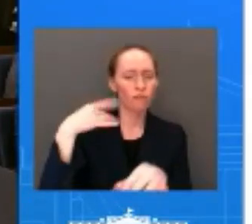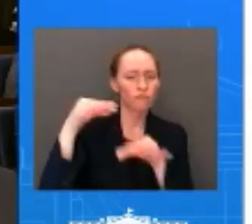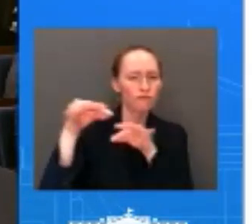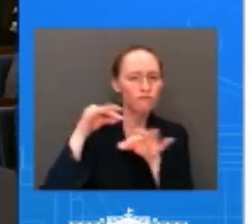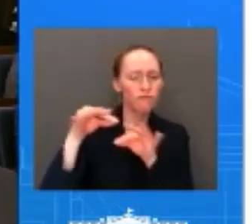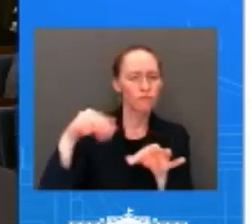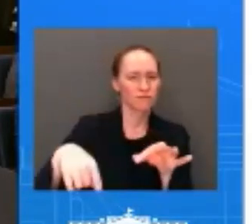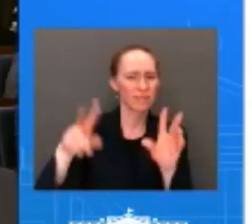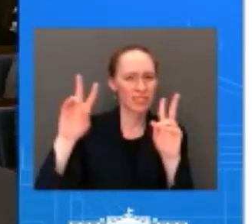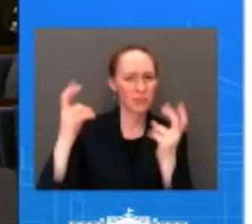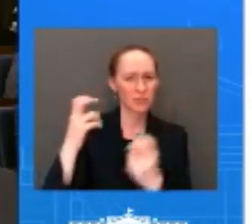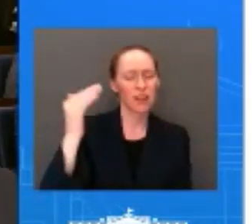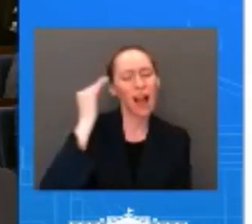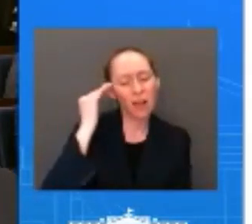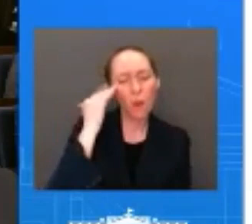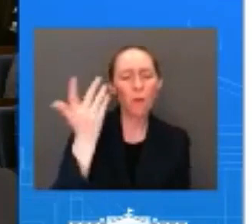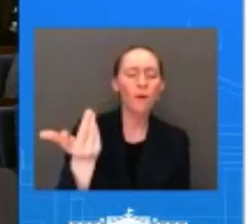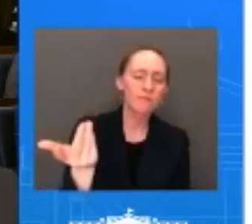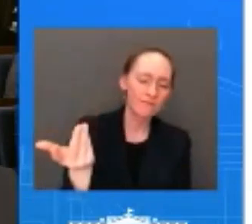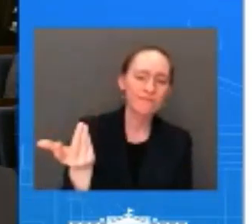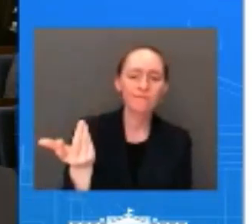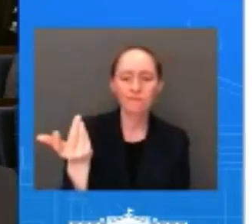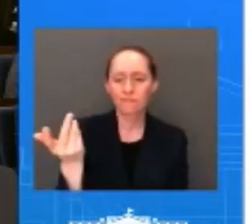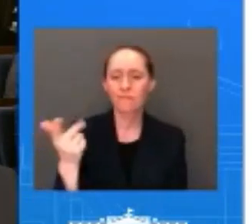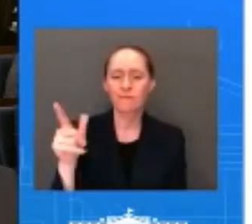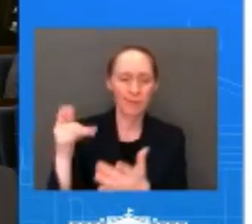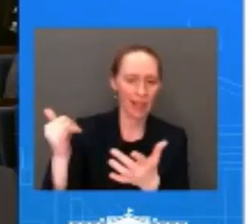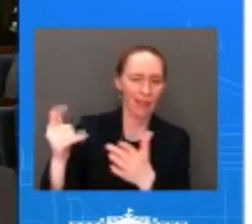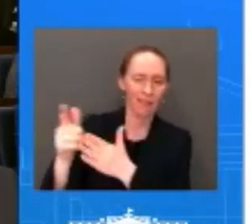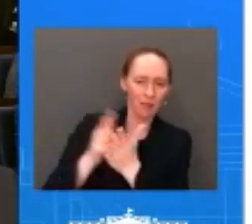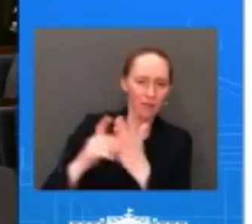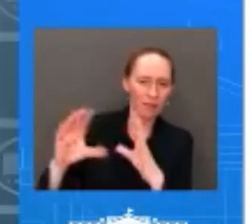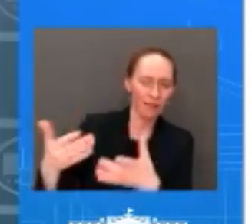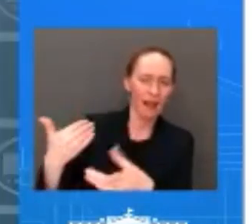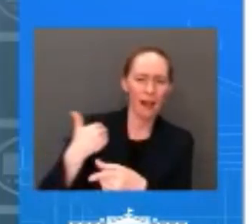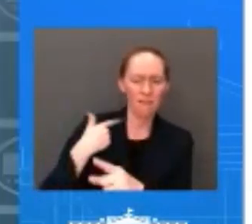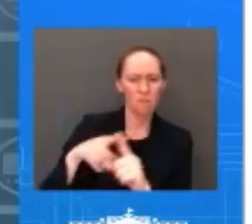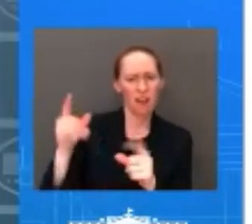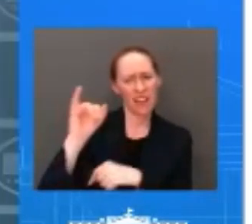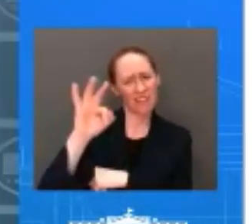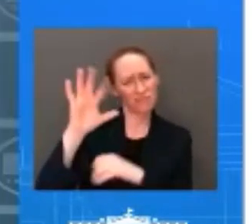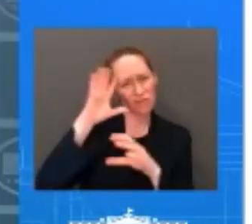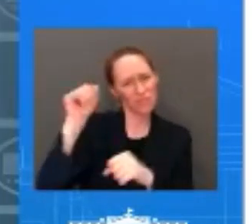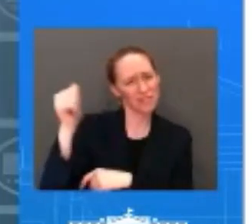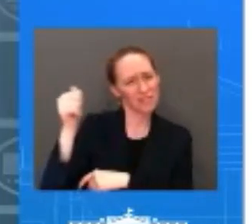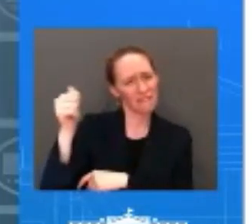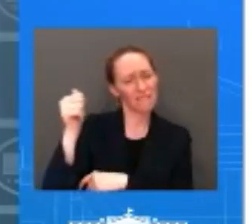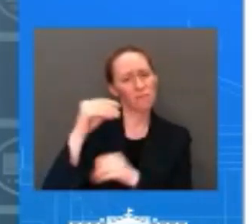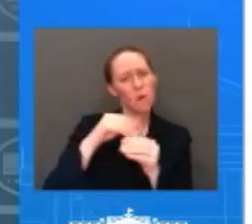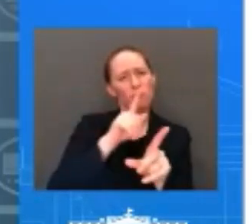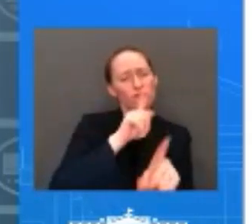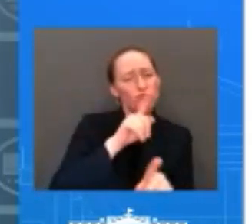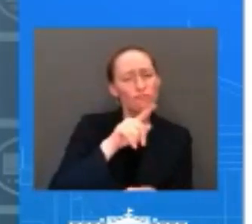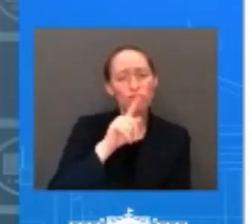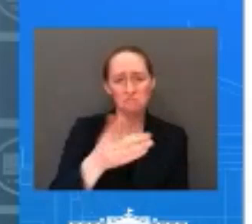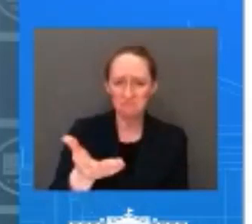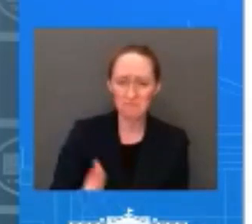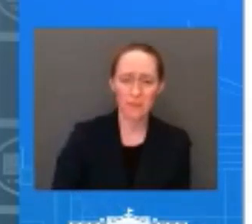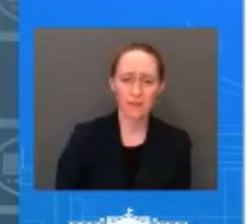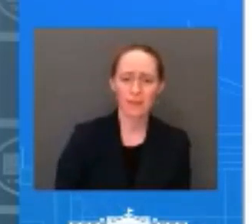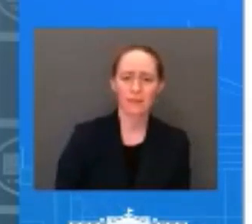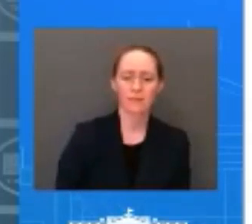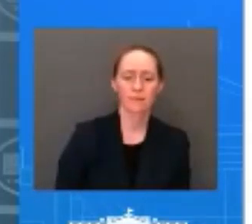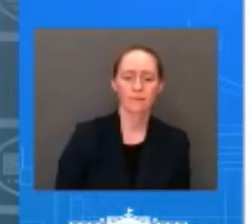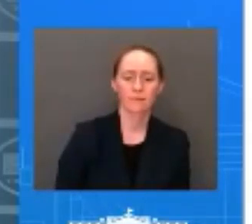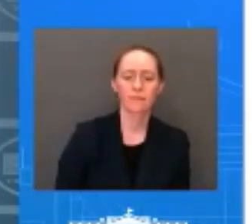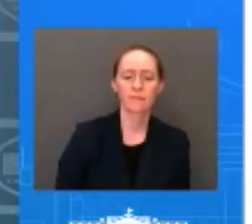But I'm wondering if we will hear more fully from the president himself on this matter. Look, as you just stated in your question to me, the president has addressed this, spoken